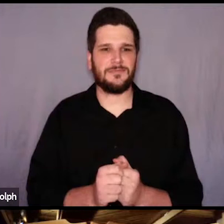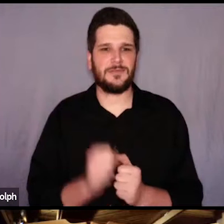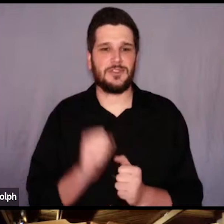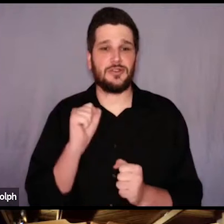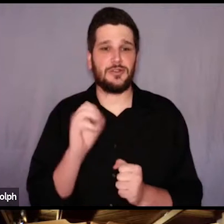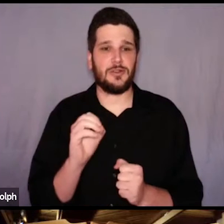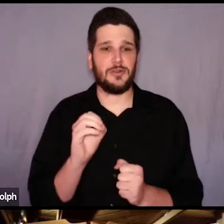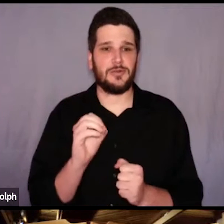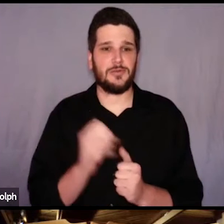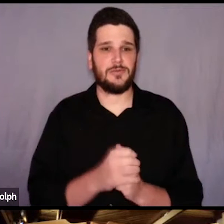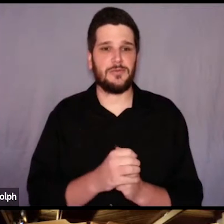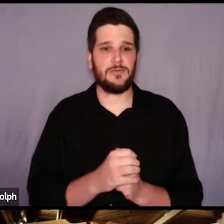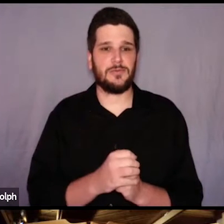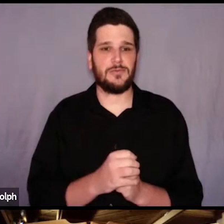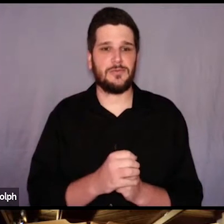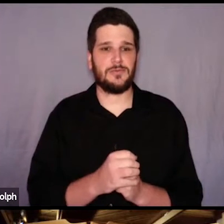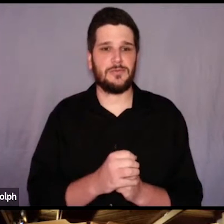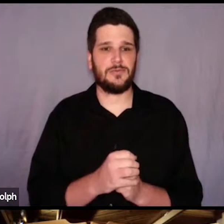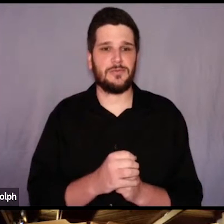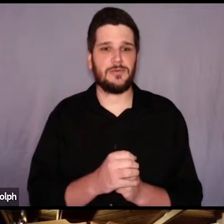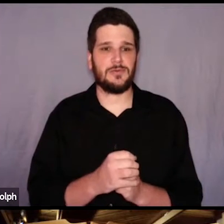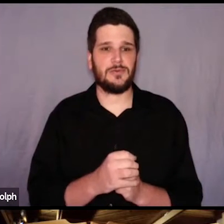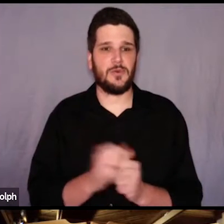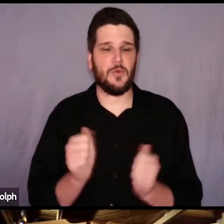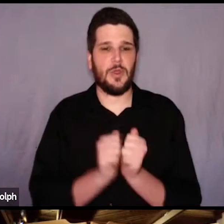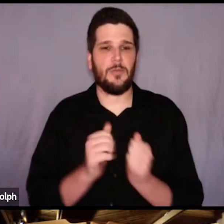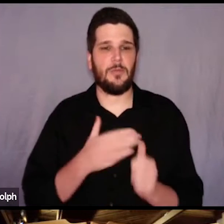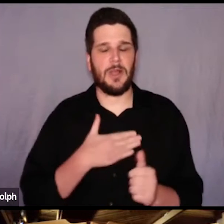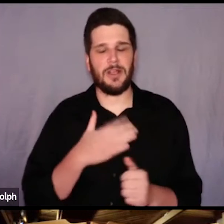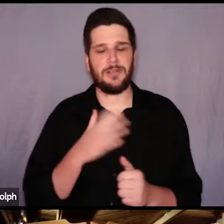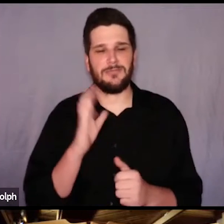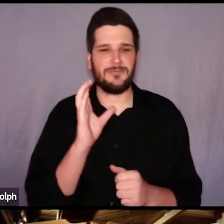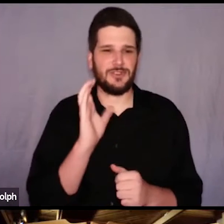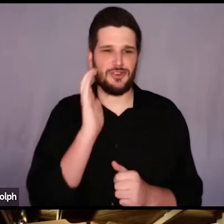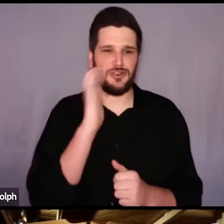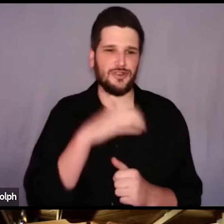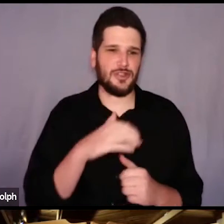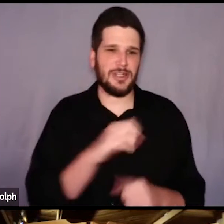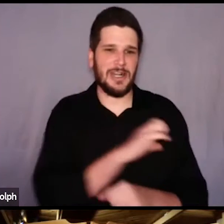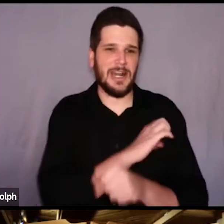So with my weird energy, G gives me a